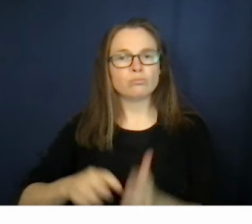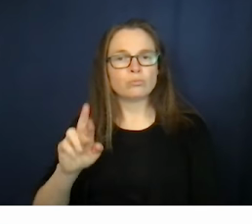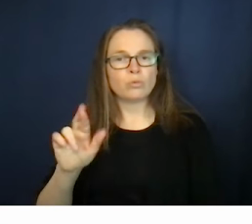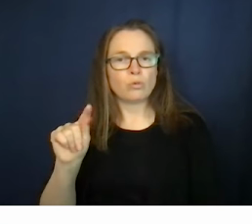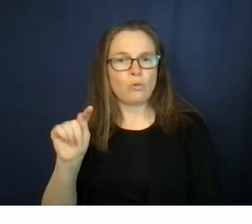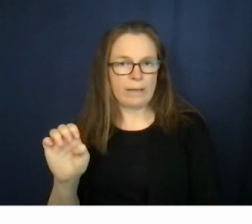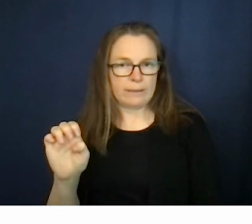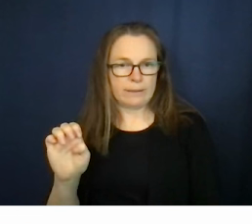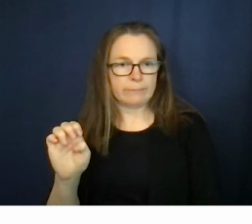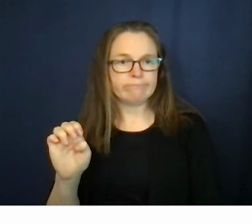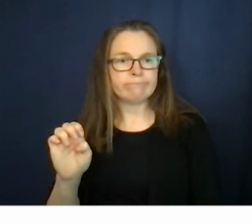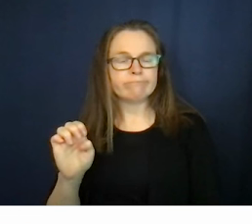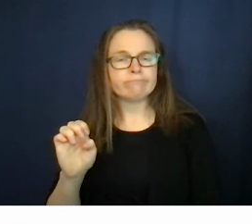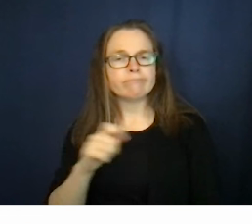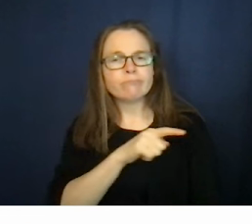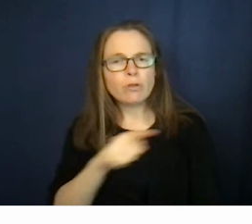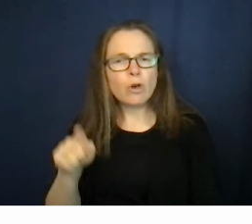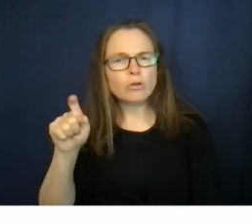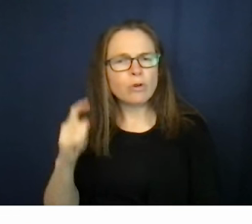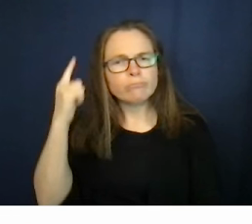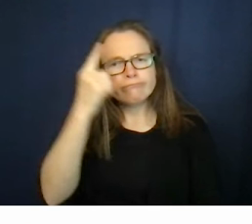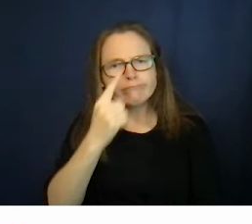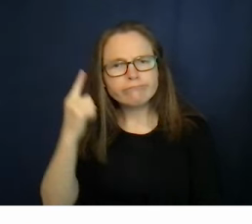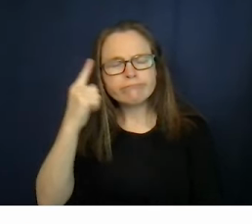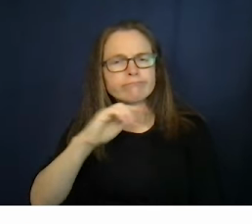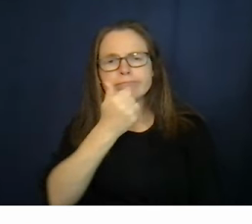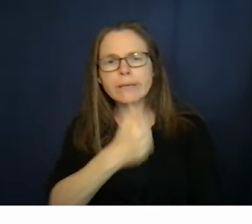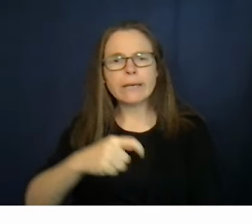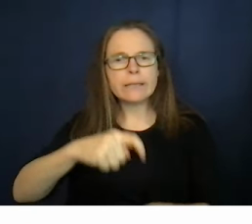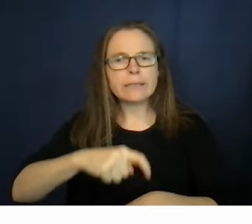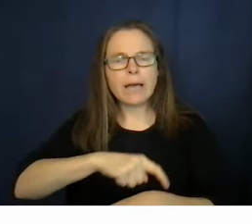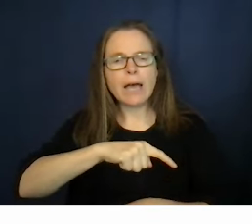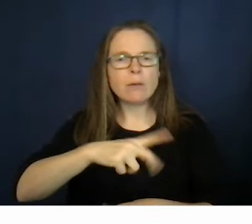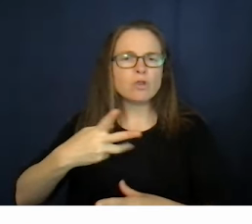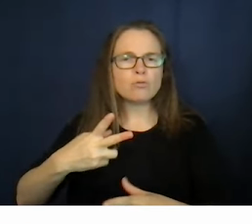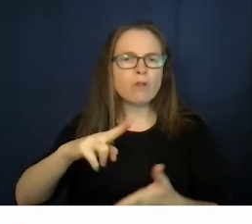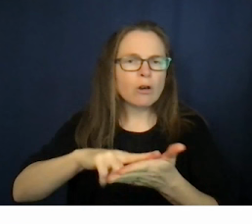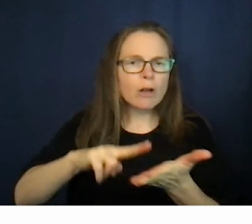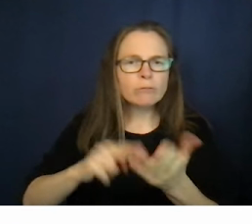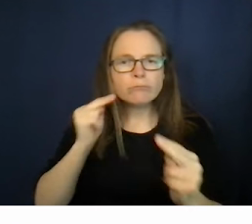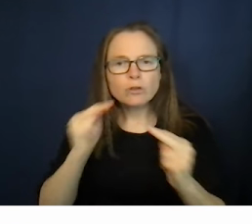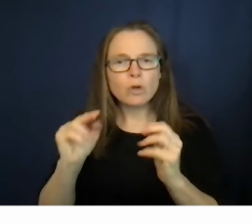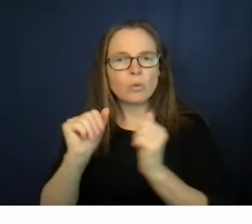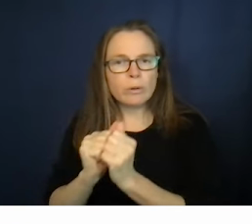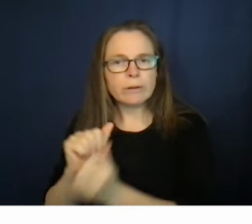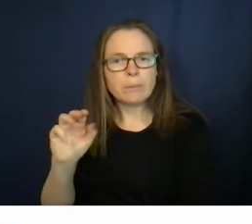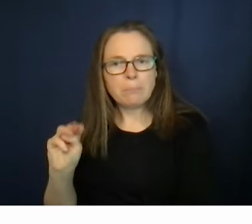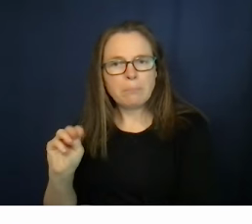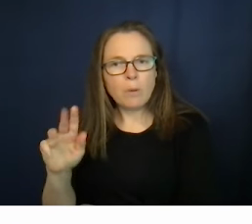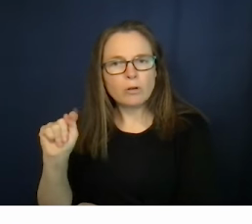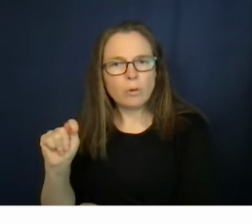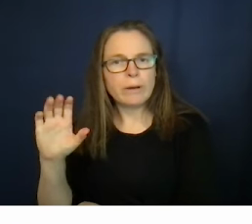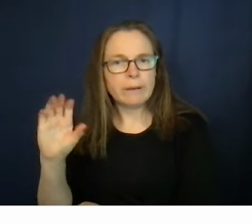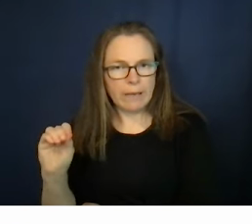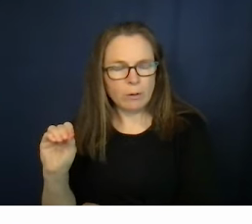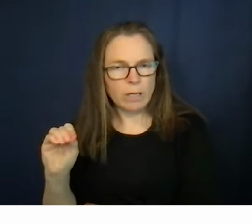rate. Things to consider when engaging with Multnomah County during contract negotiations and when you're thinking about your rate